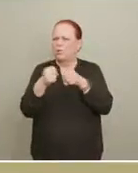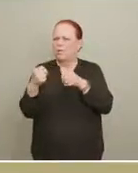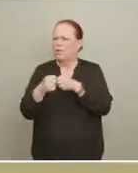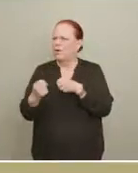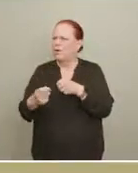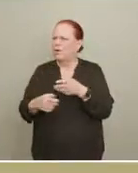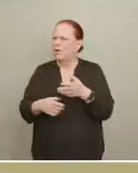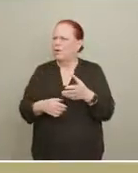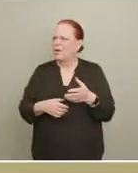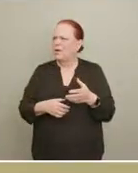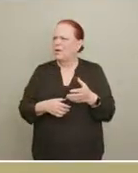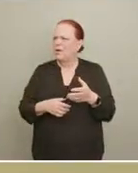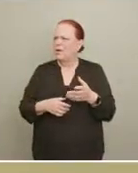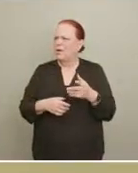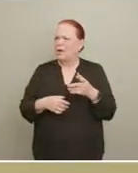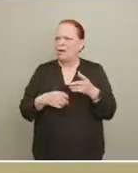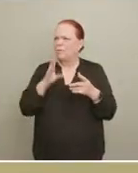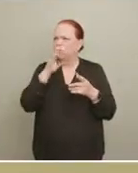with that.